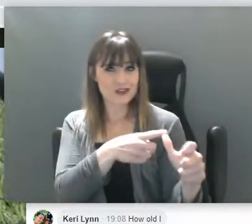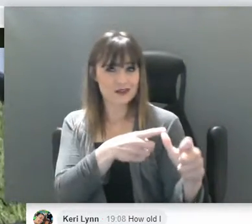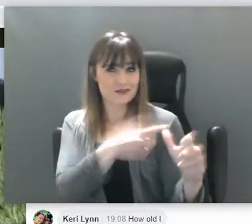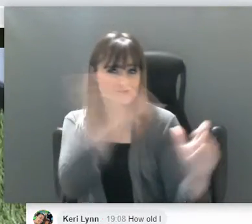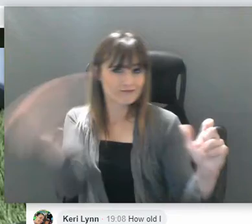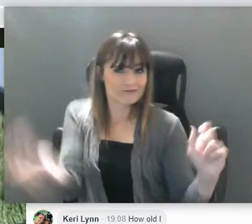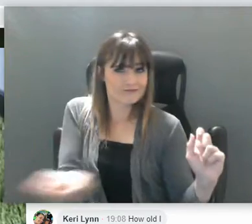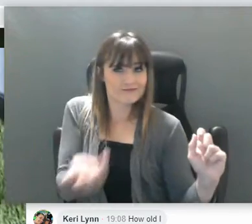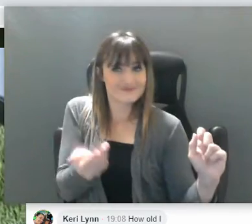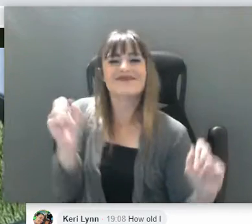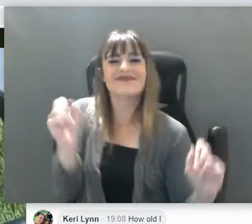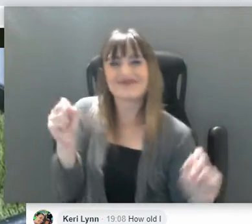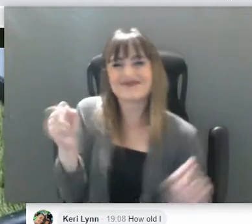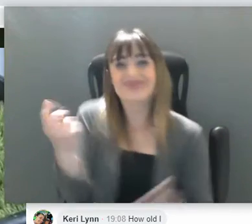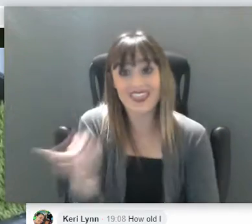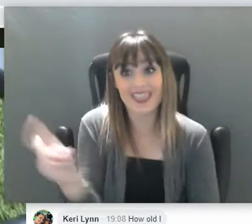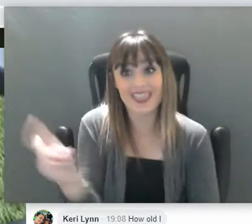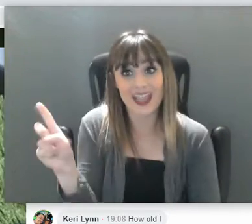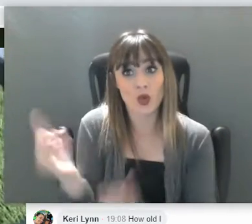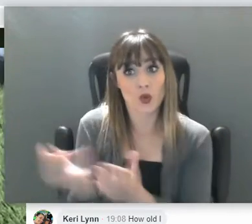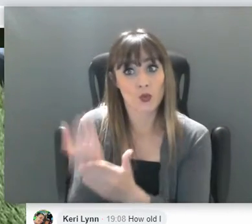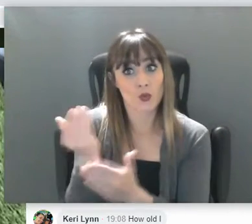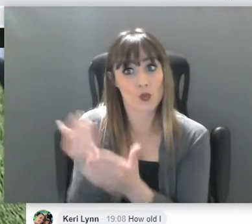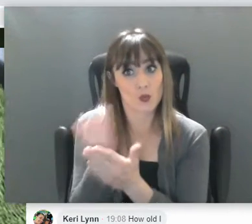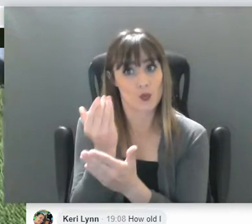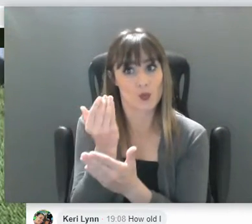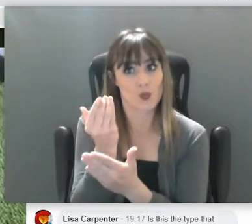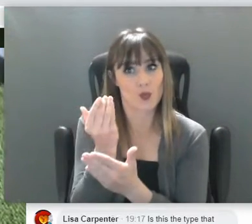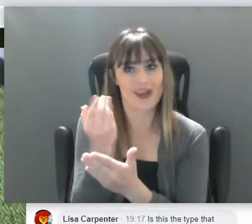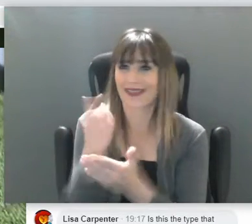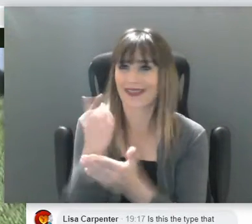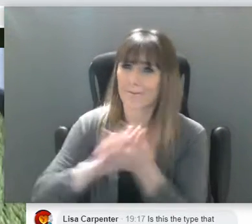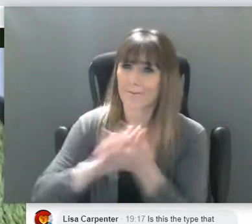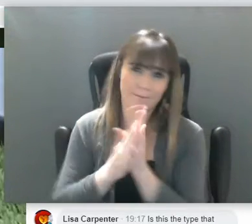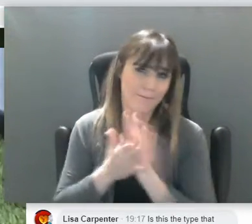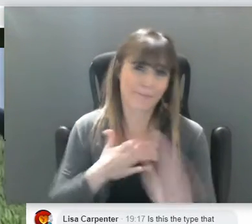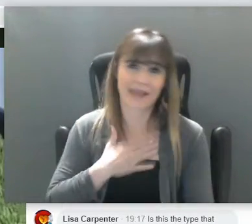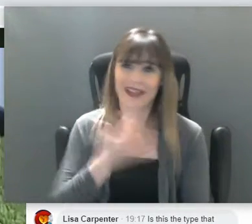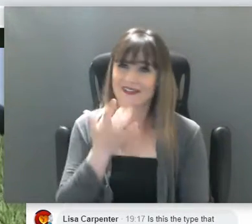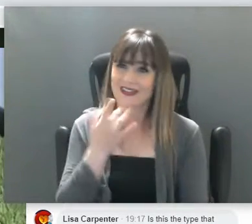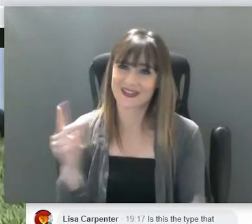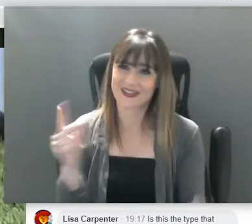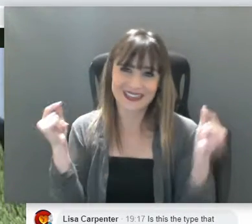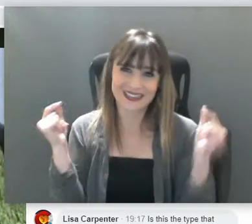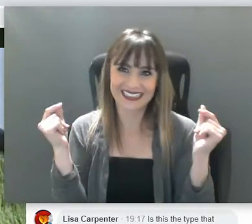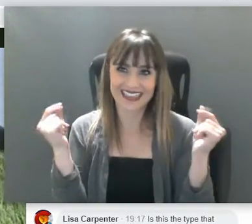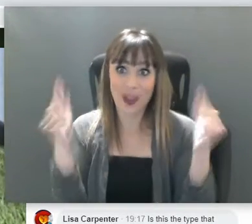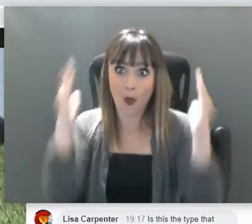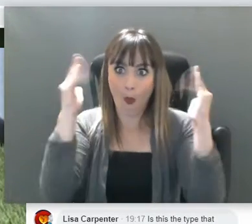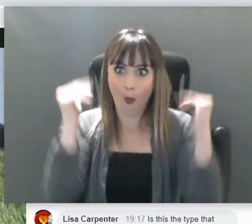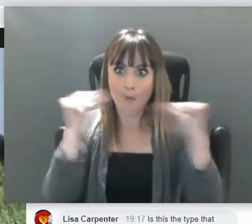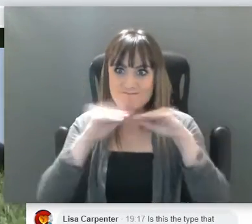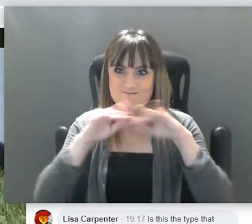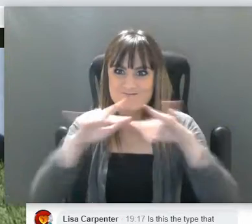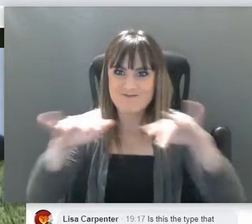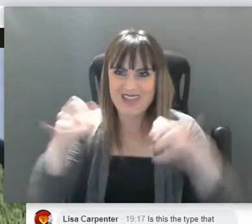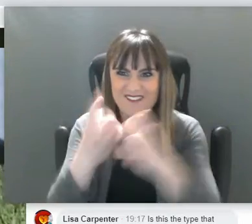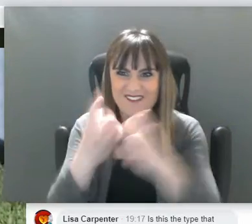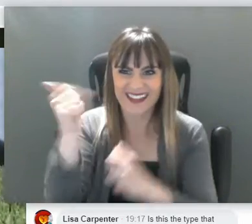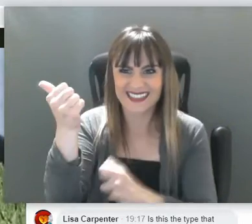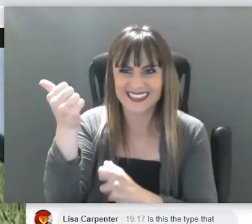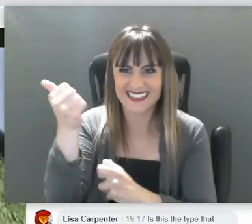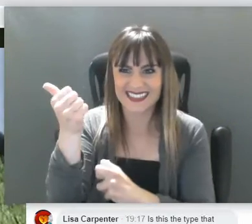to the zoo, and they've quickly become one of my favorites. So my plan is to make them everybody else's favorite as well. All right,